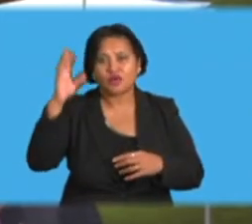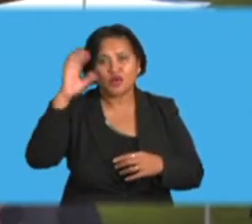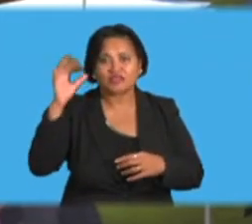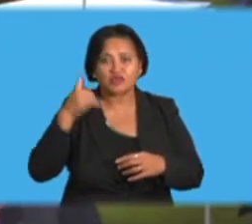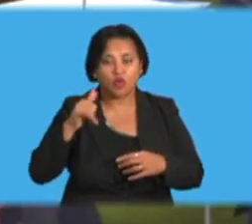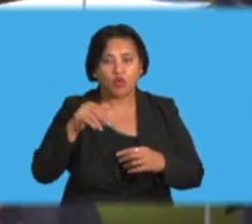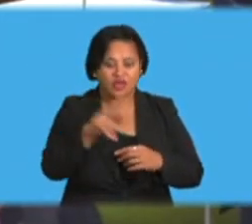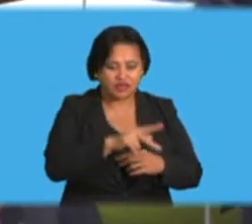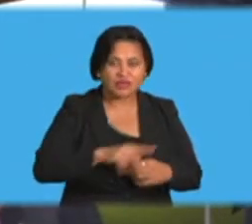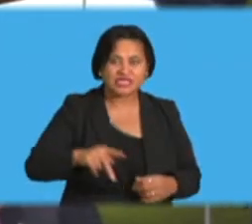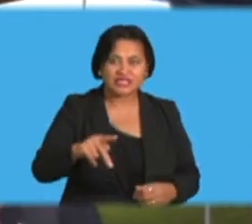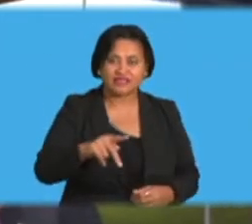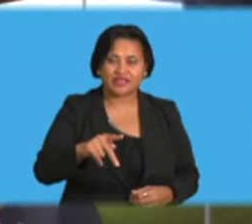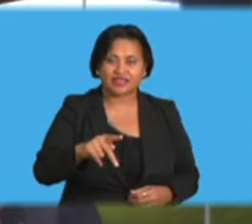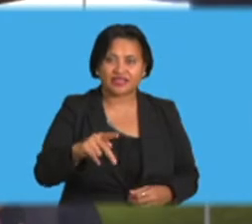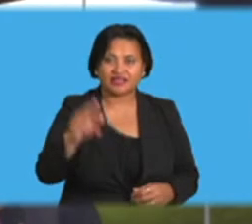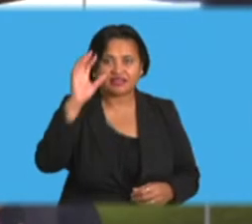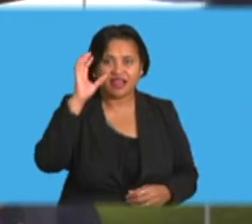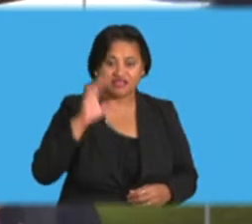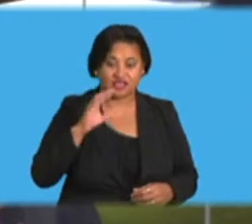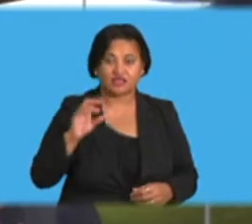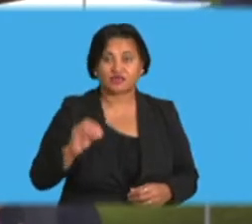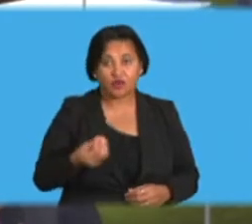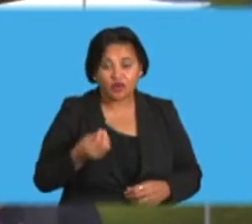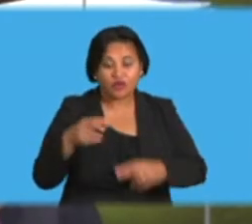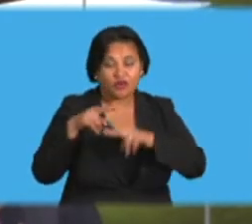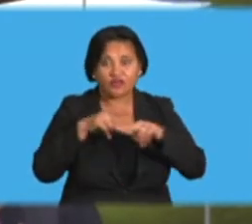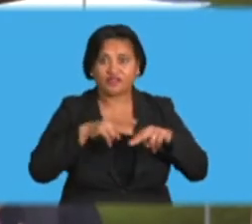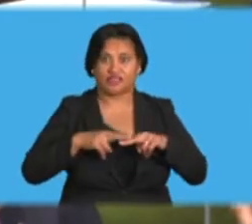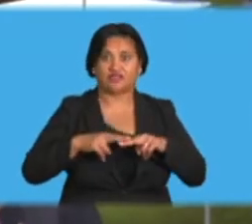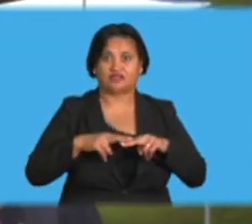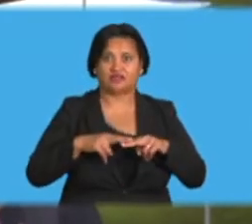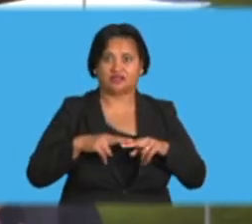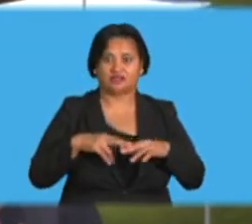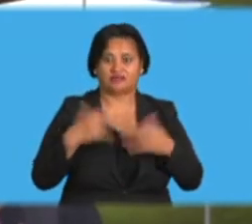So Fiji, of course, is very